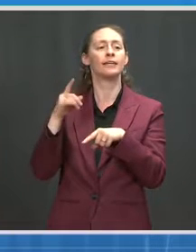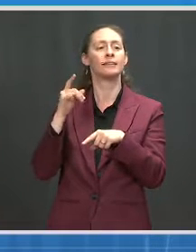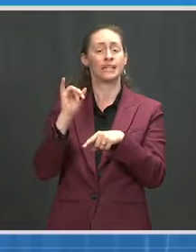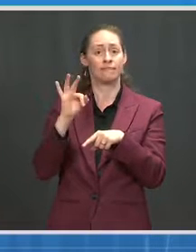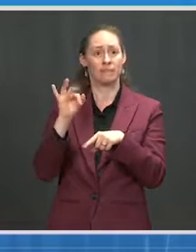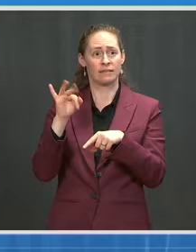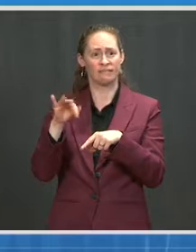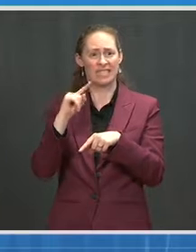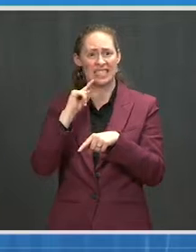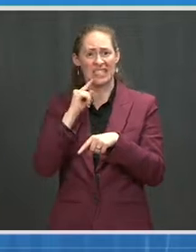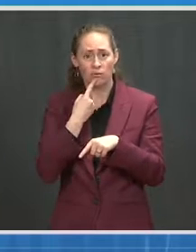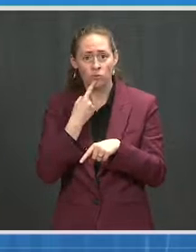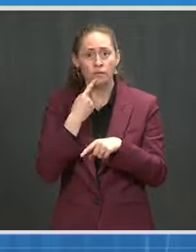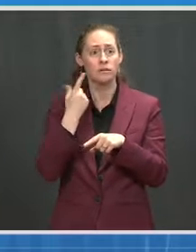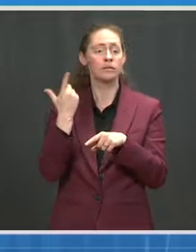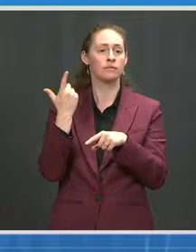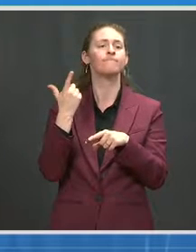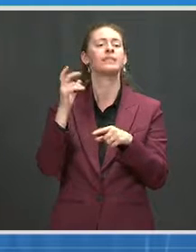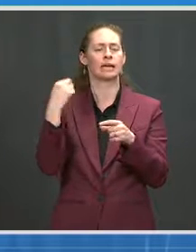Next question.